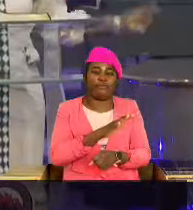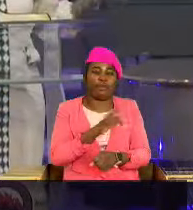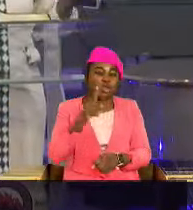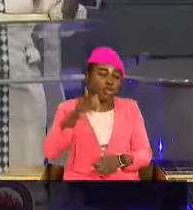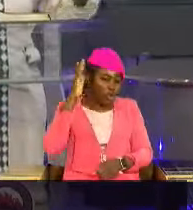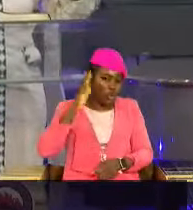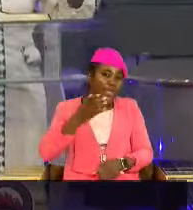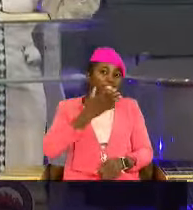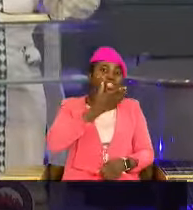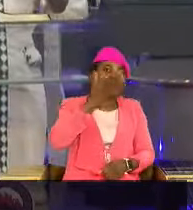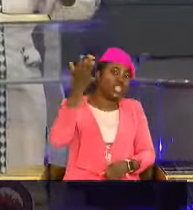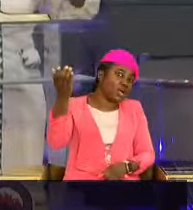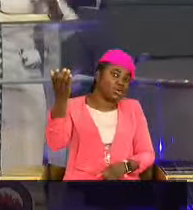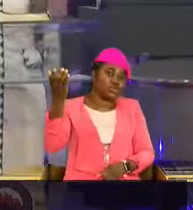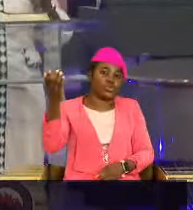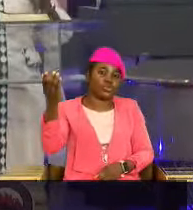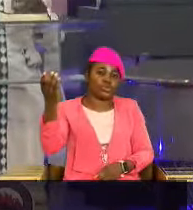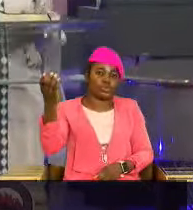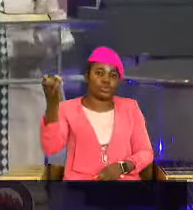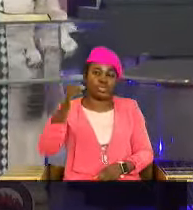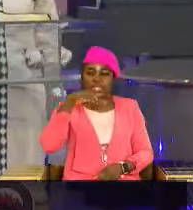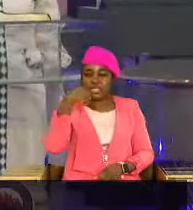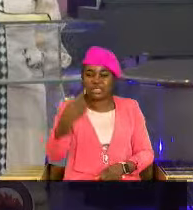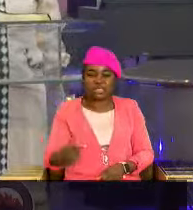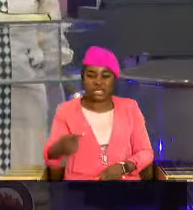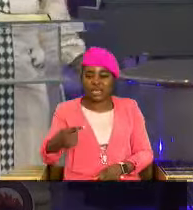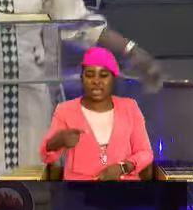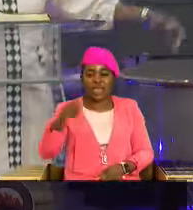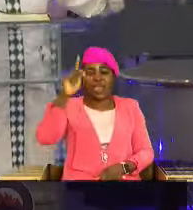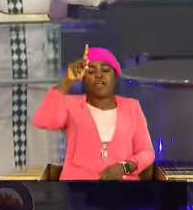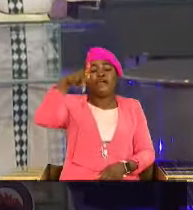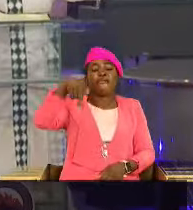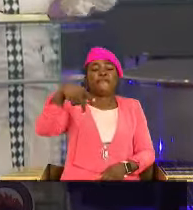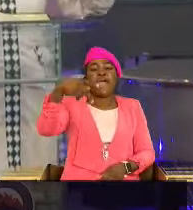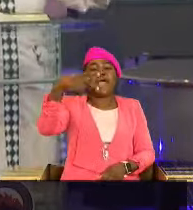one loud and clear pharaoh and